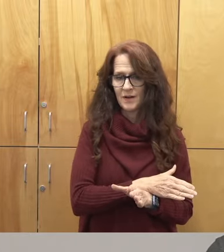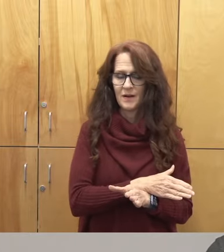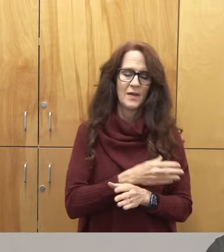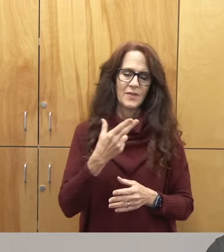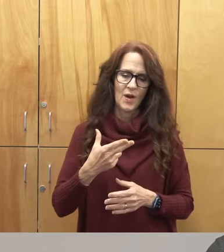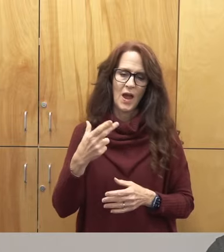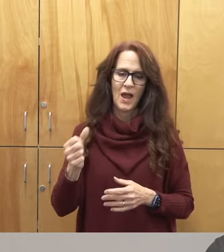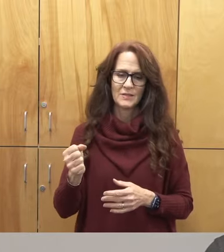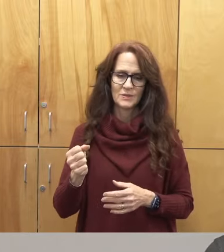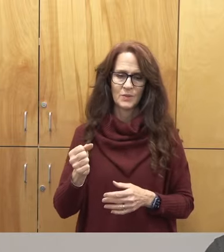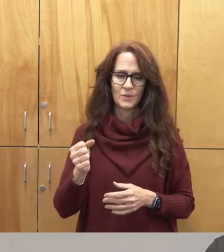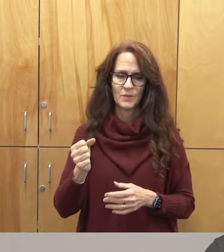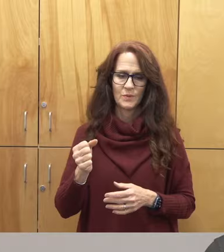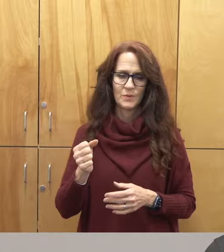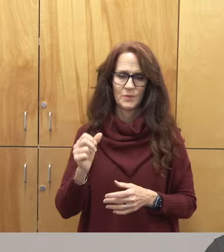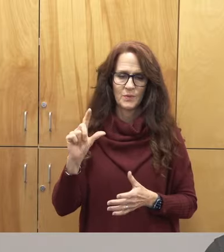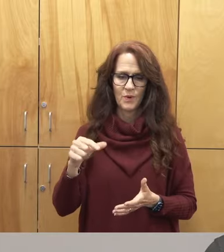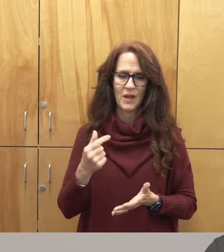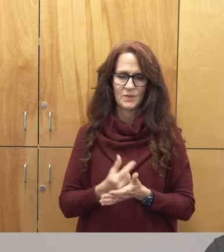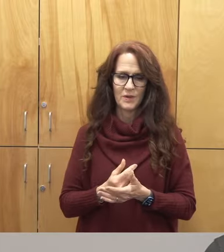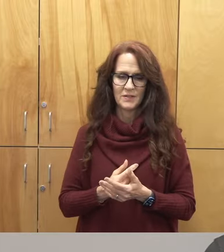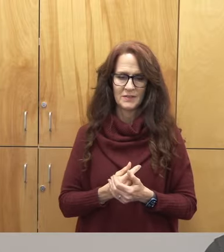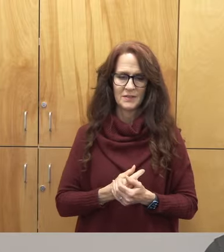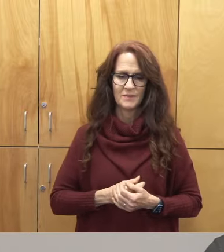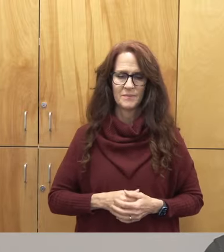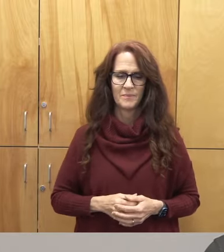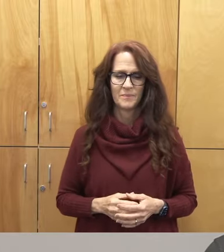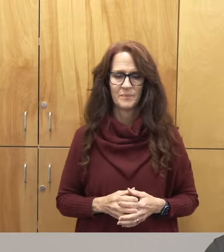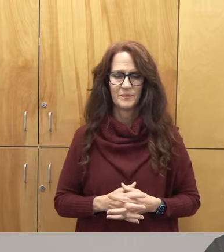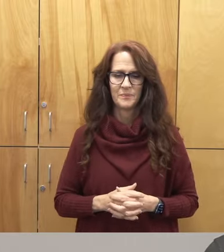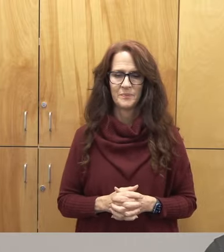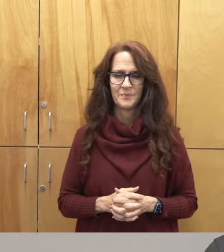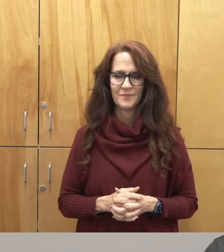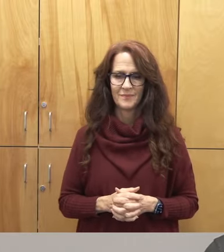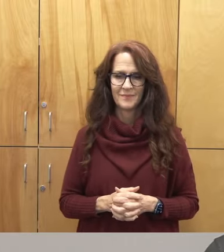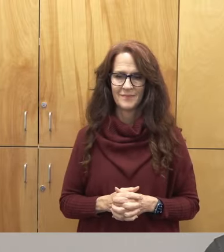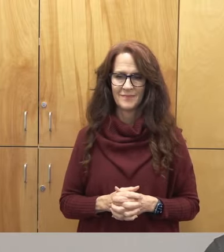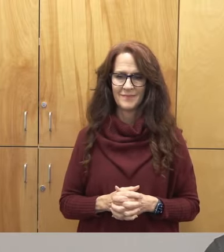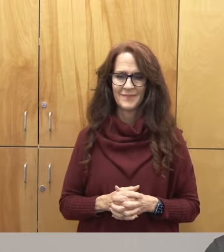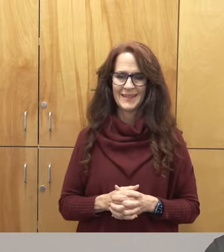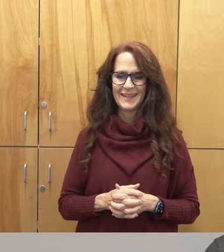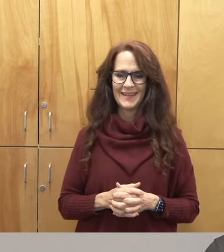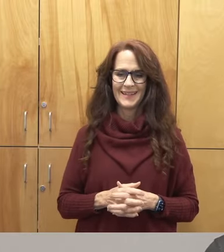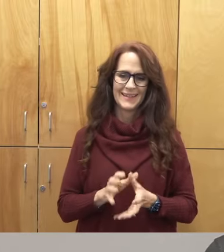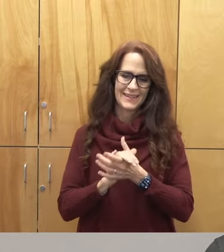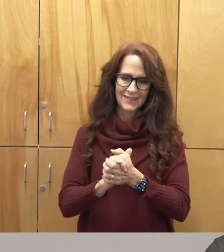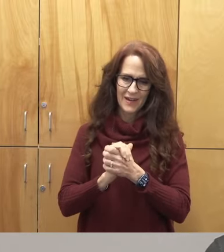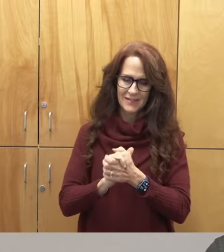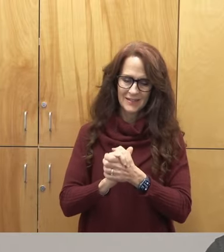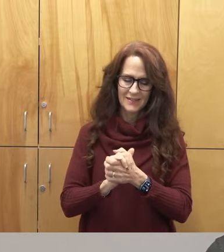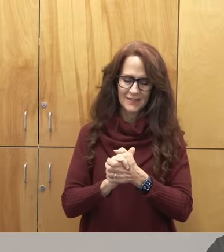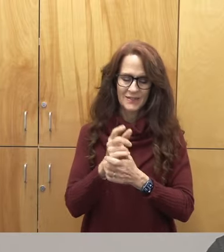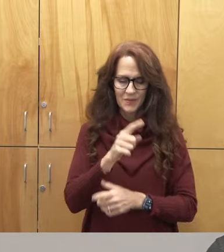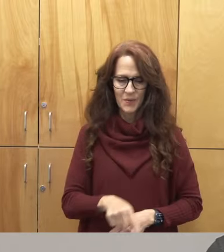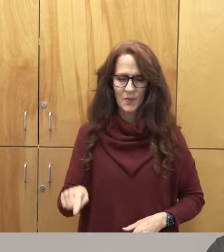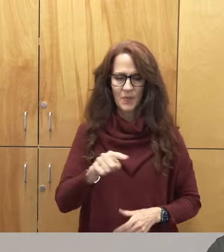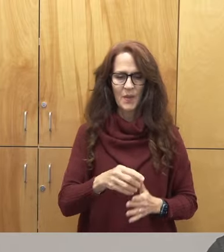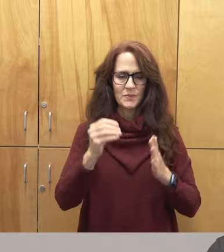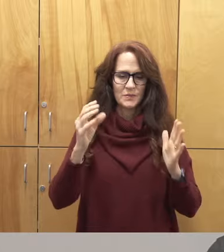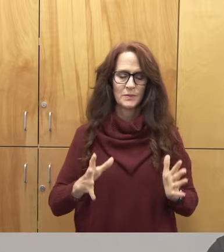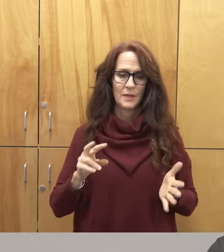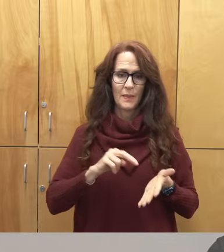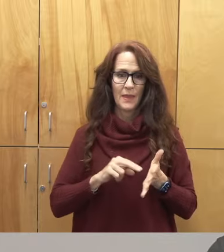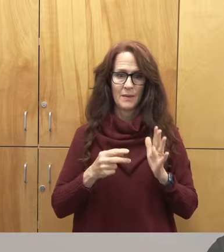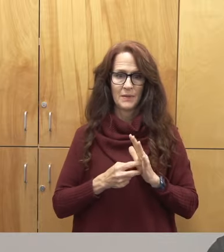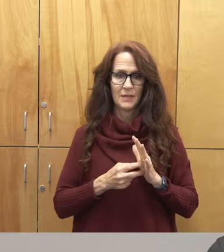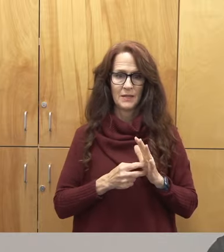own Browning graduation ceremony. So yeah, congratulations to those students. So that means